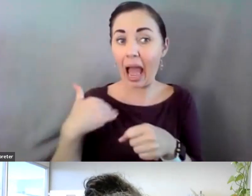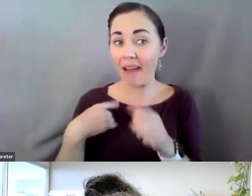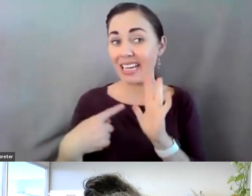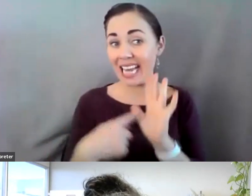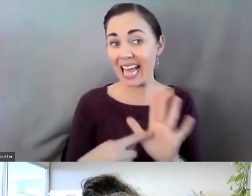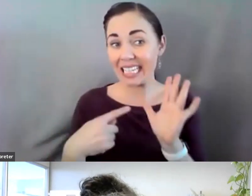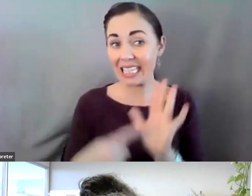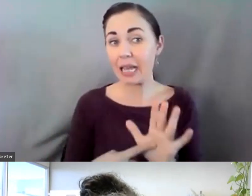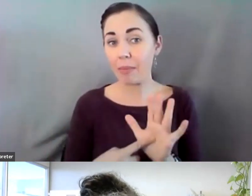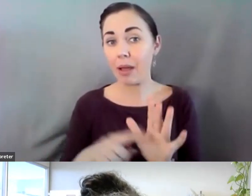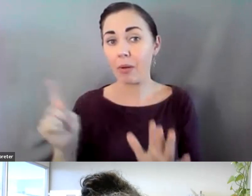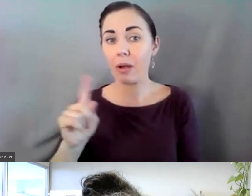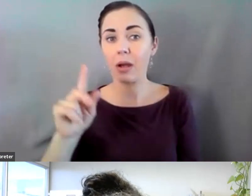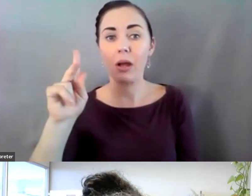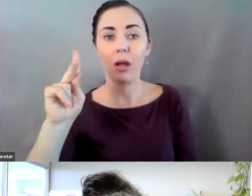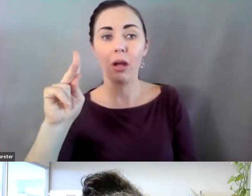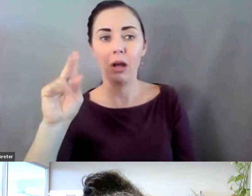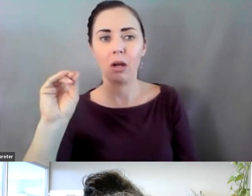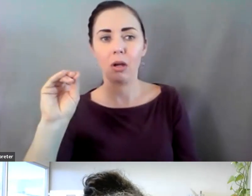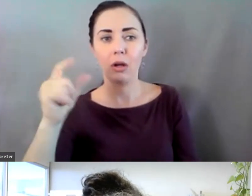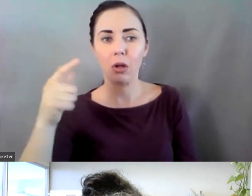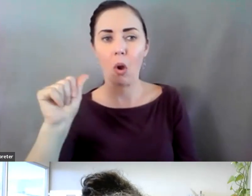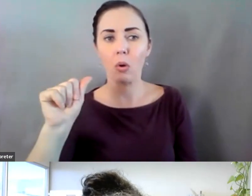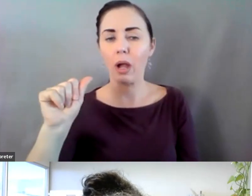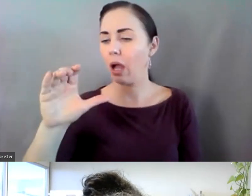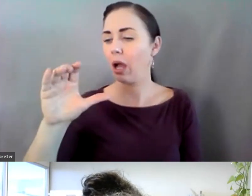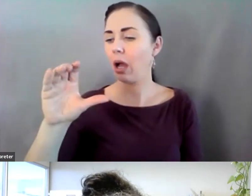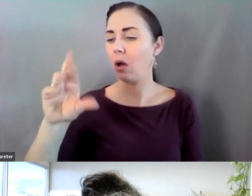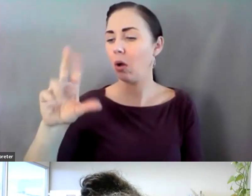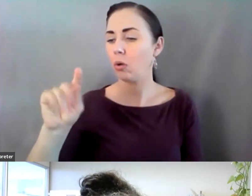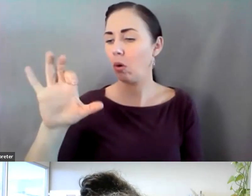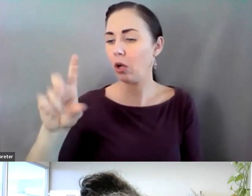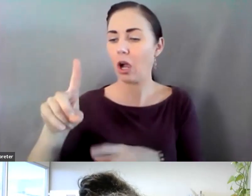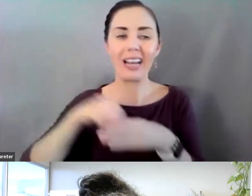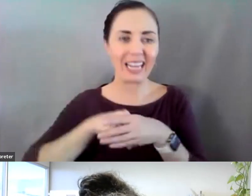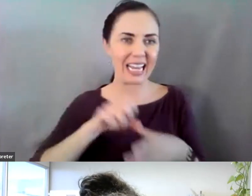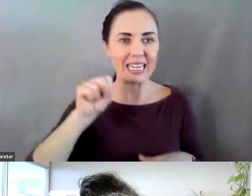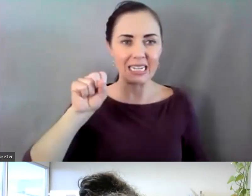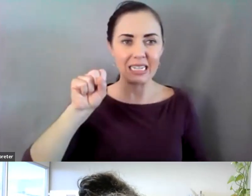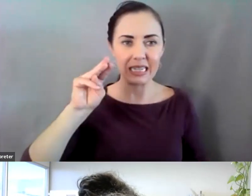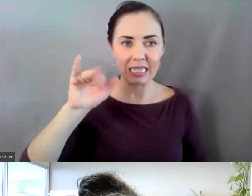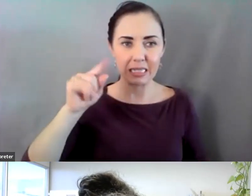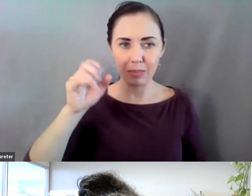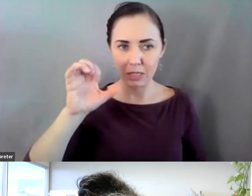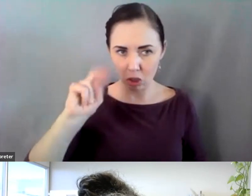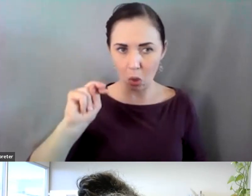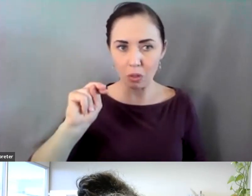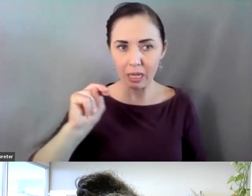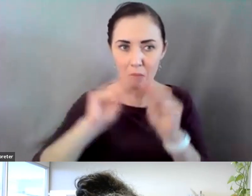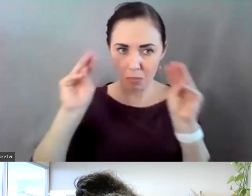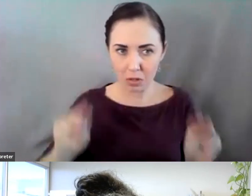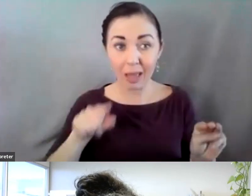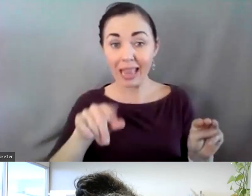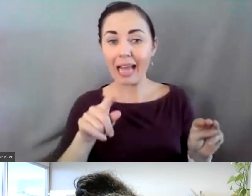the Kogod Courtyard, which is one of the Smithsonian museums, called that is about the hidden contributions of